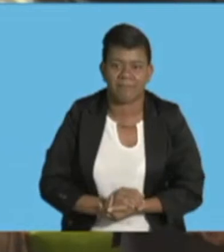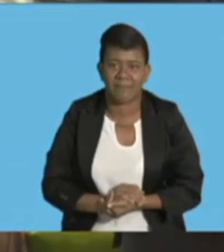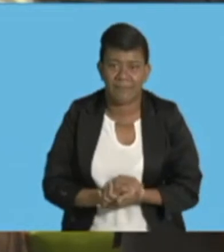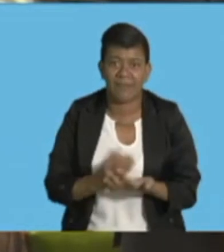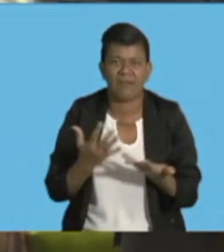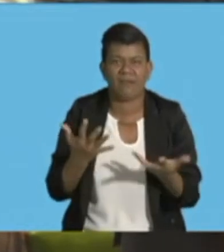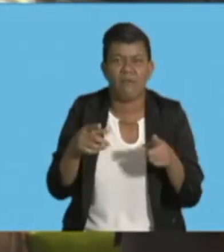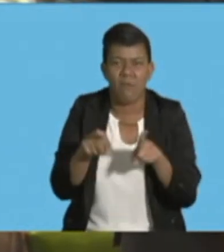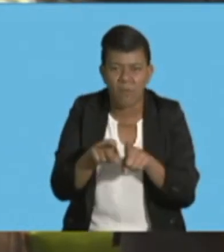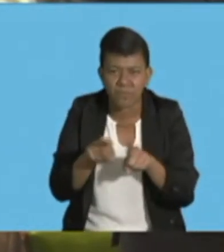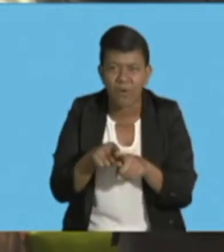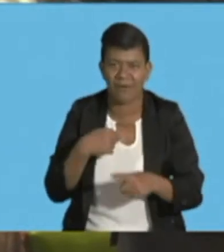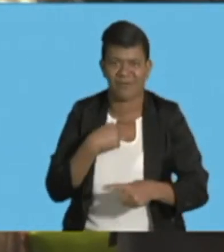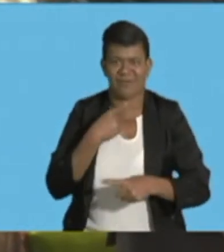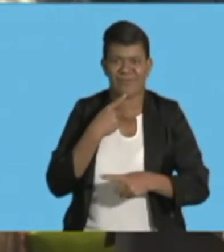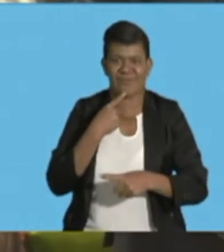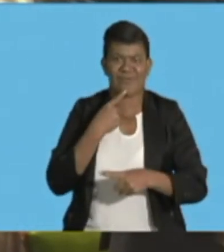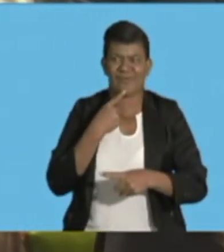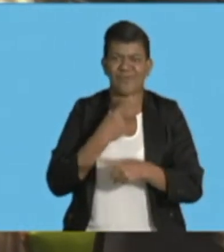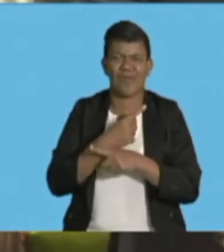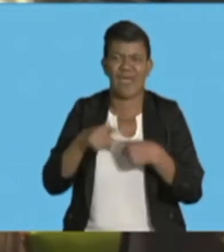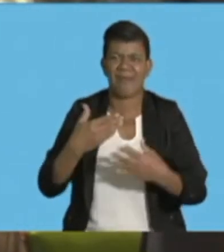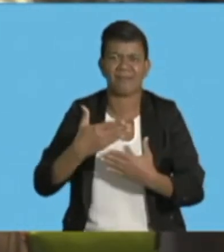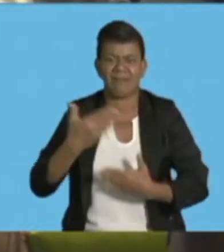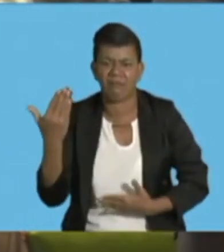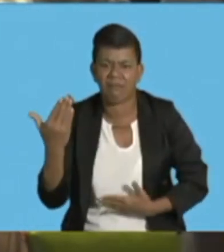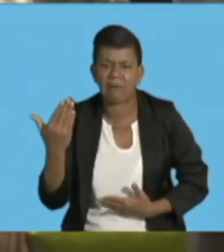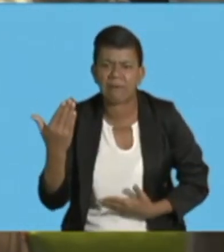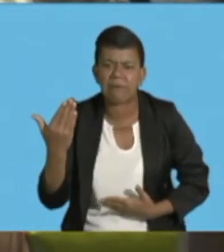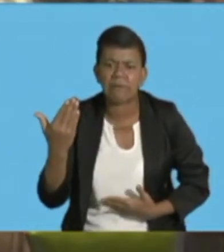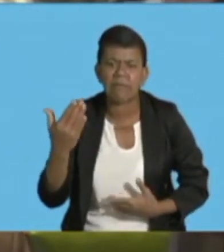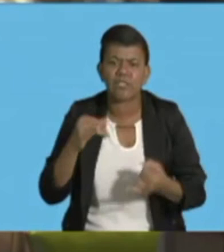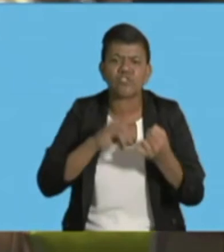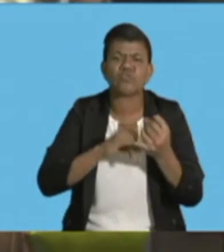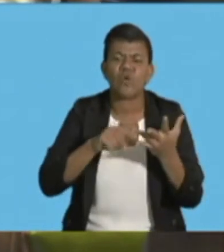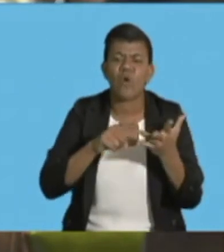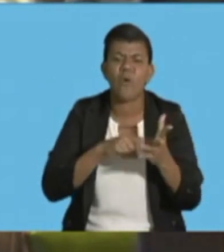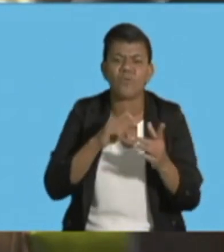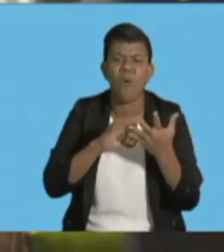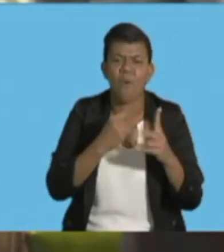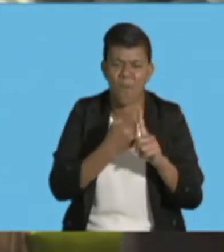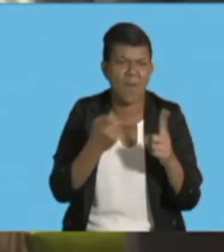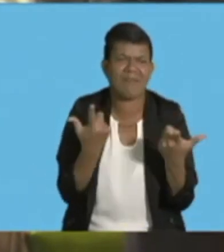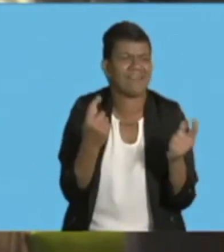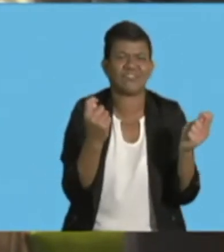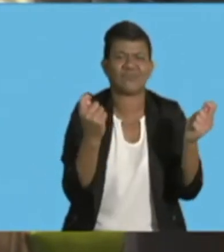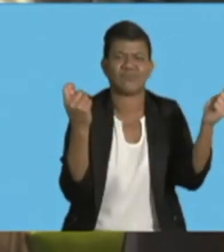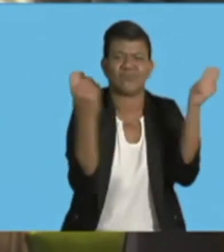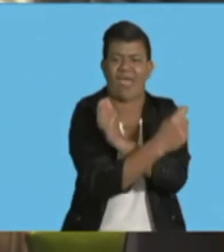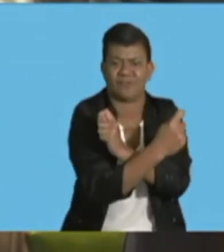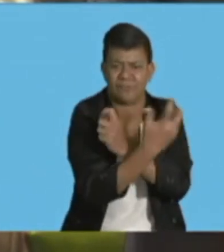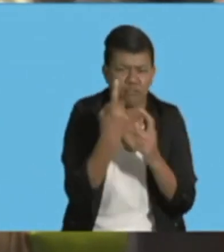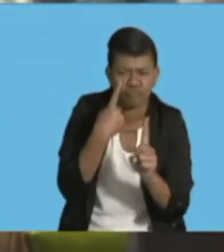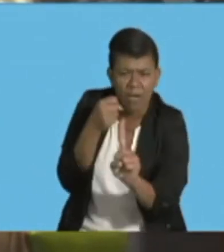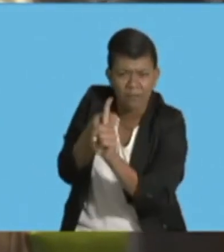talked about the green bonds that have been listed in London Stock Exchange. One of the issues that we are actually pushing, Mr. Speaker, sir, while the green